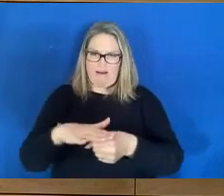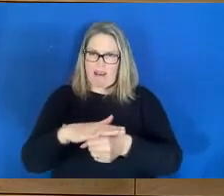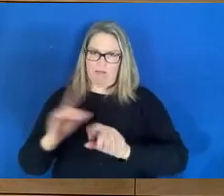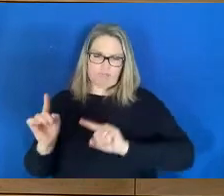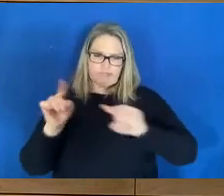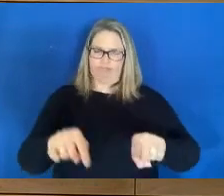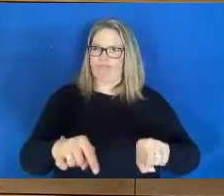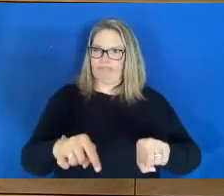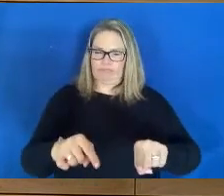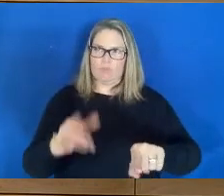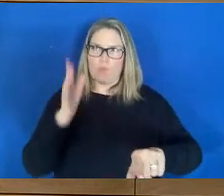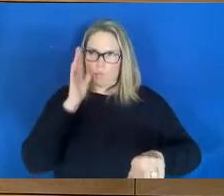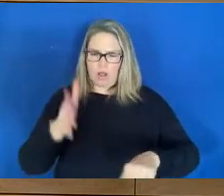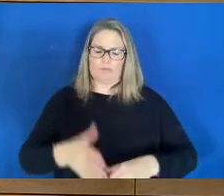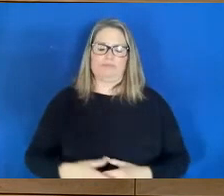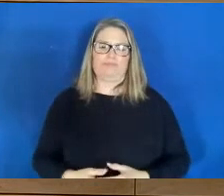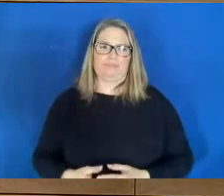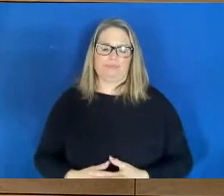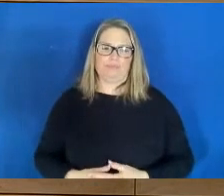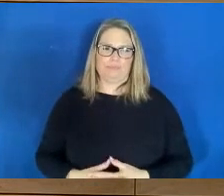Parfait, merci.